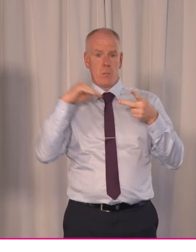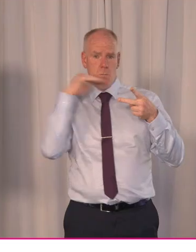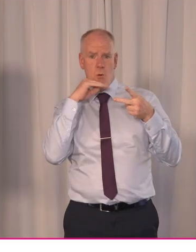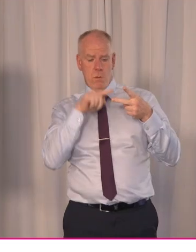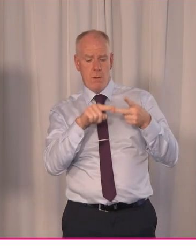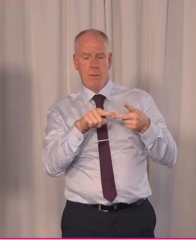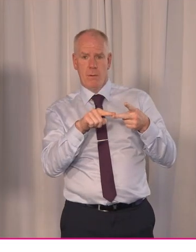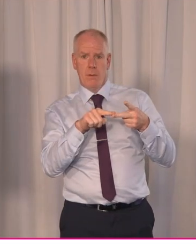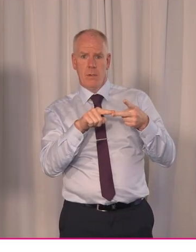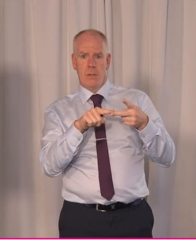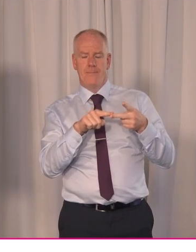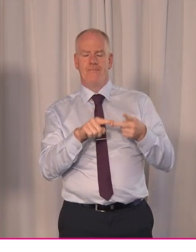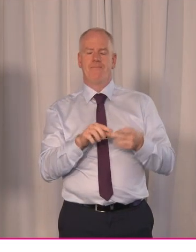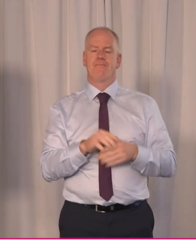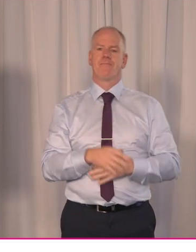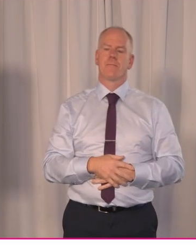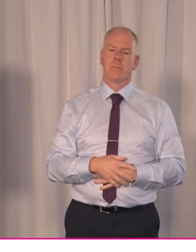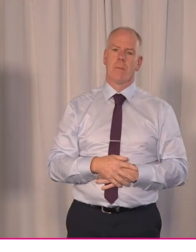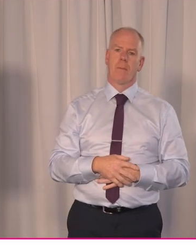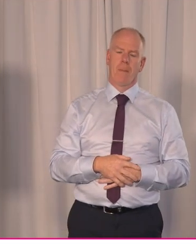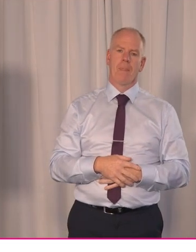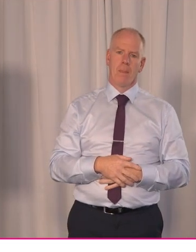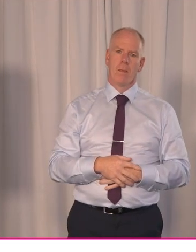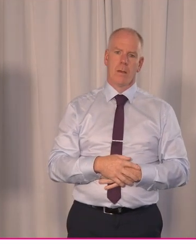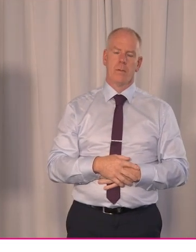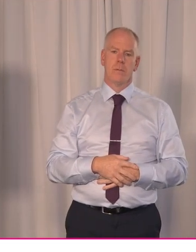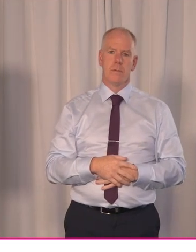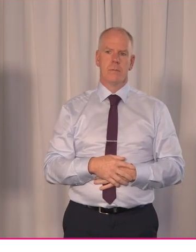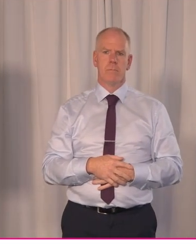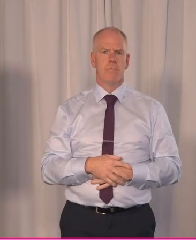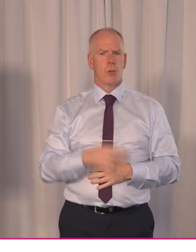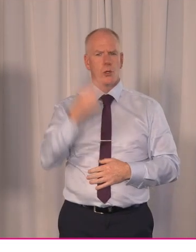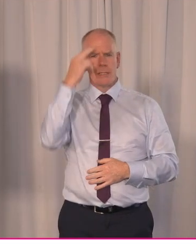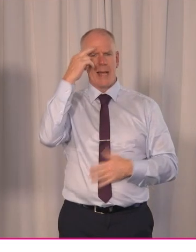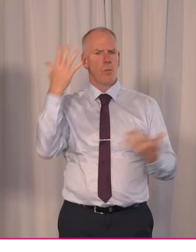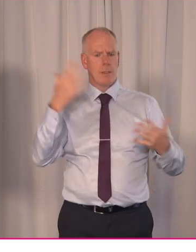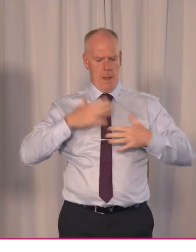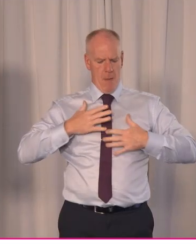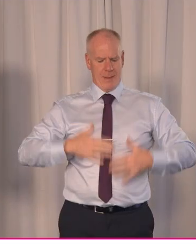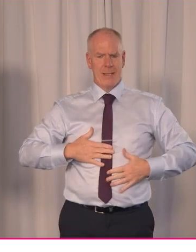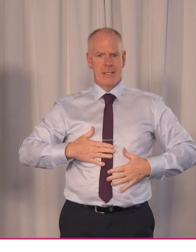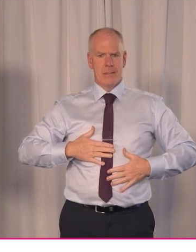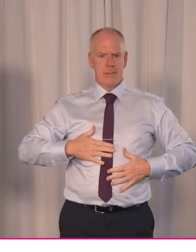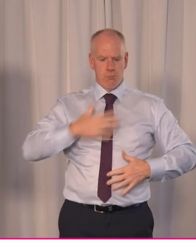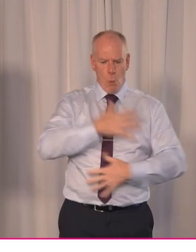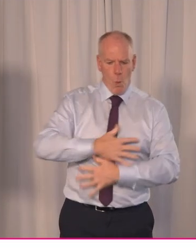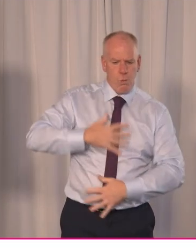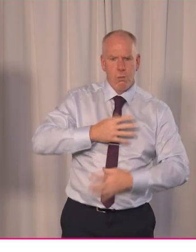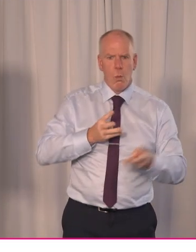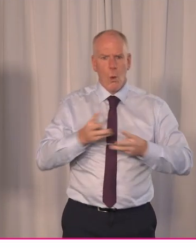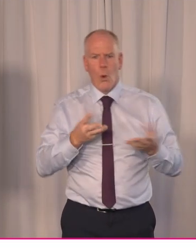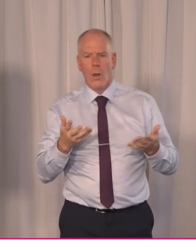important. We need to understand how our bodies work, and puberty,